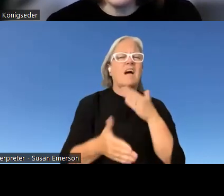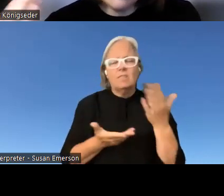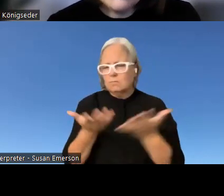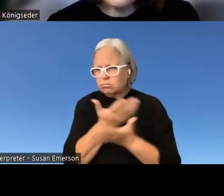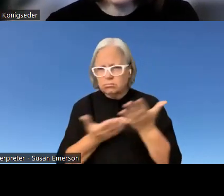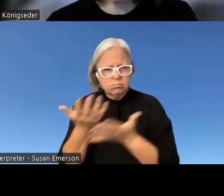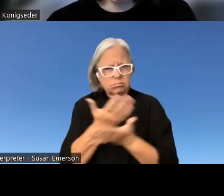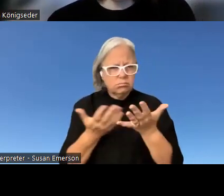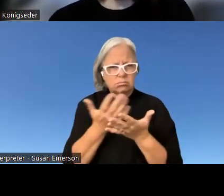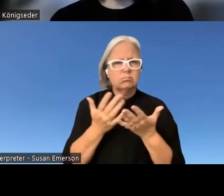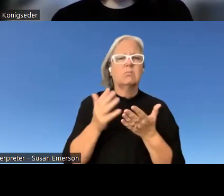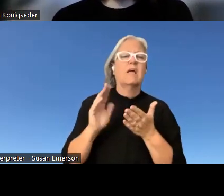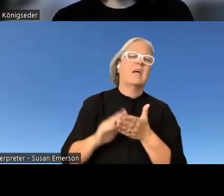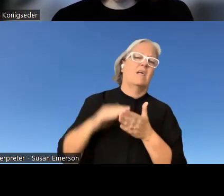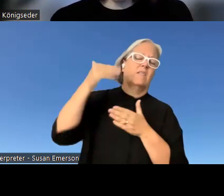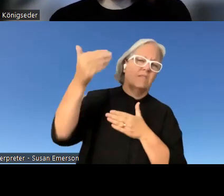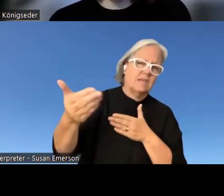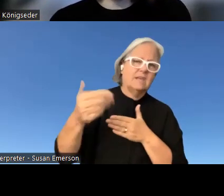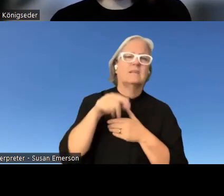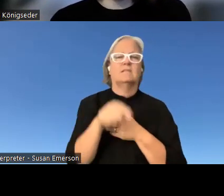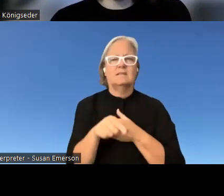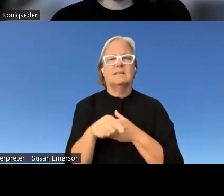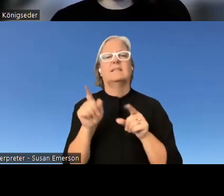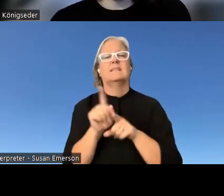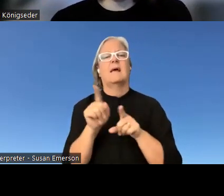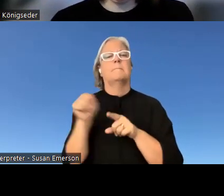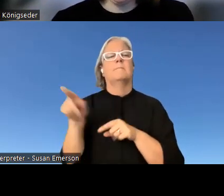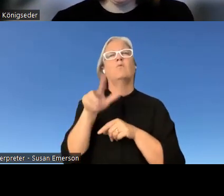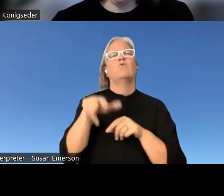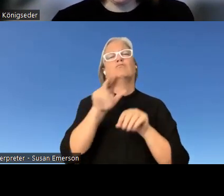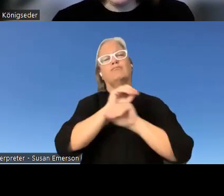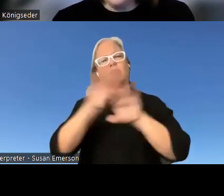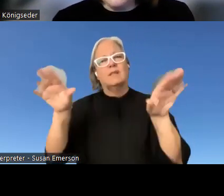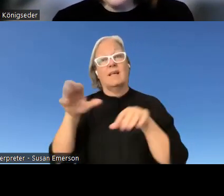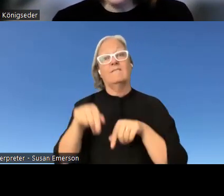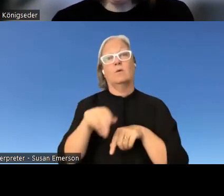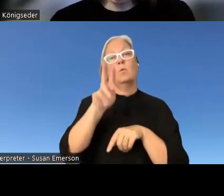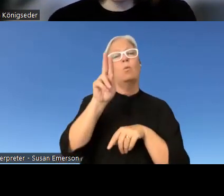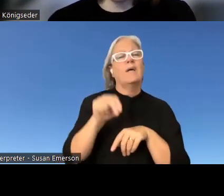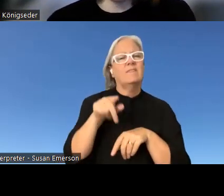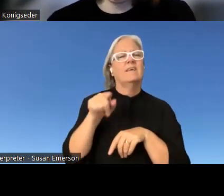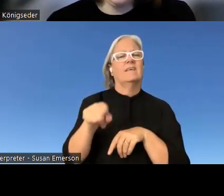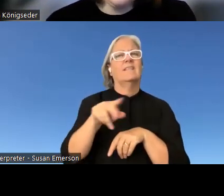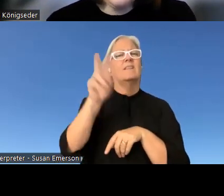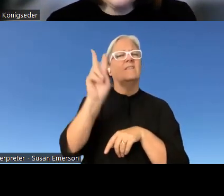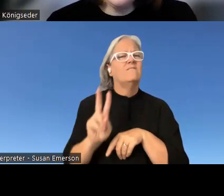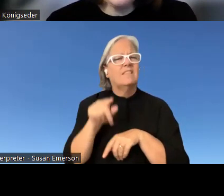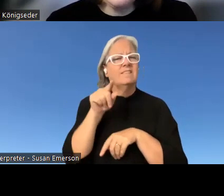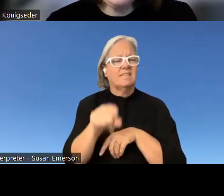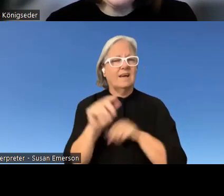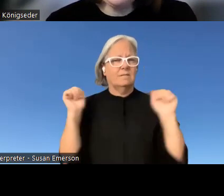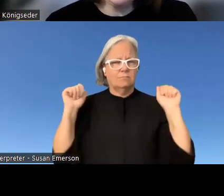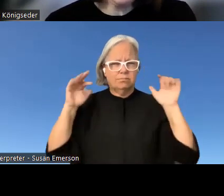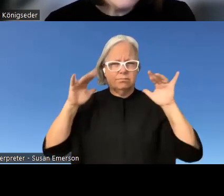Zero Project Conference. It's a 3-day conference at the United Nations headquarters in Vienna. It's just to give you